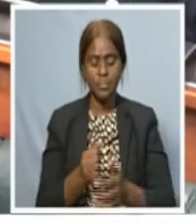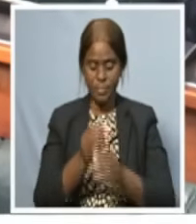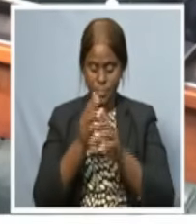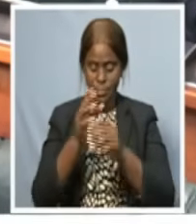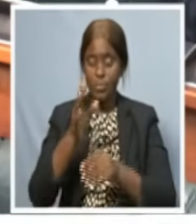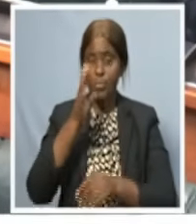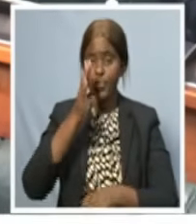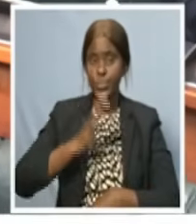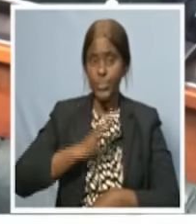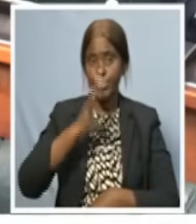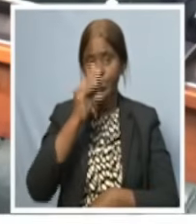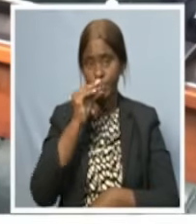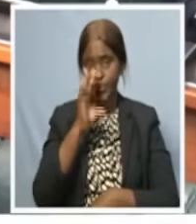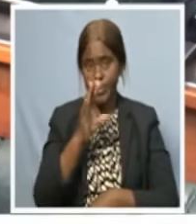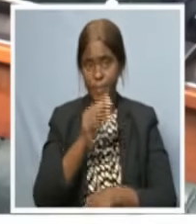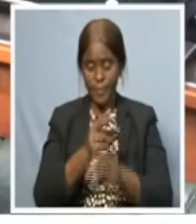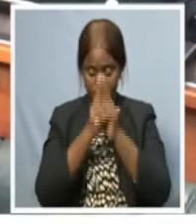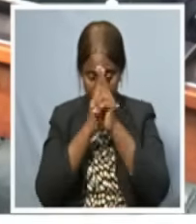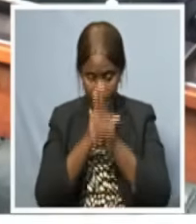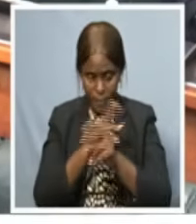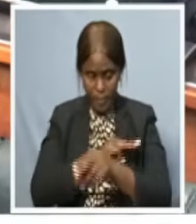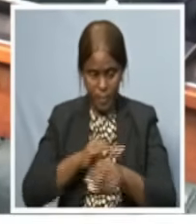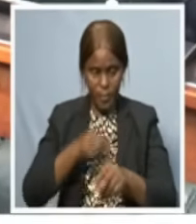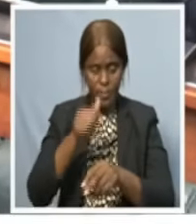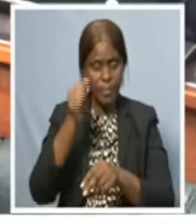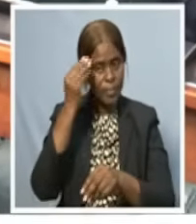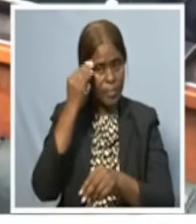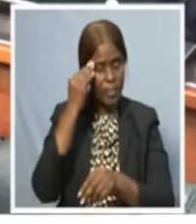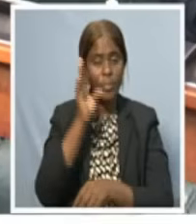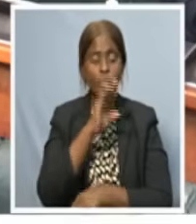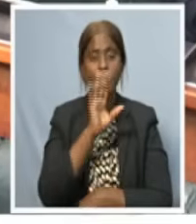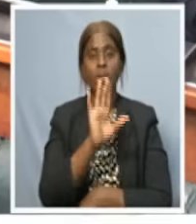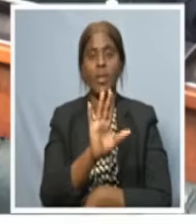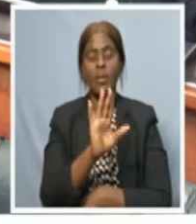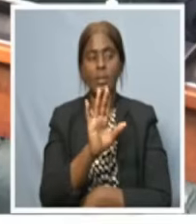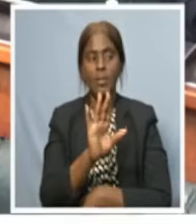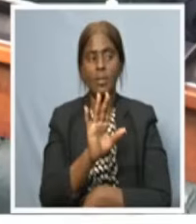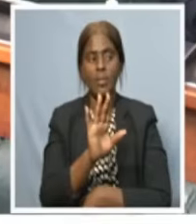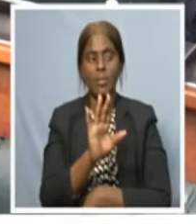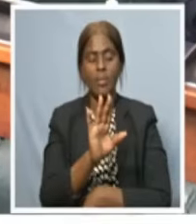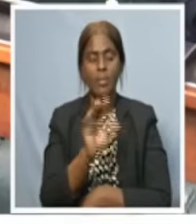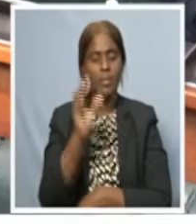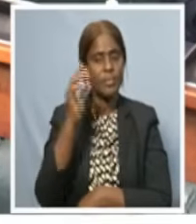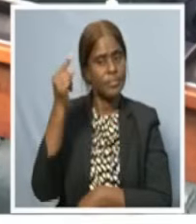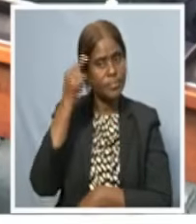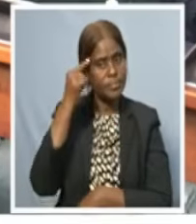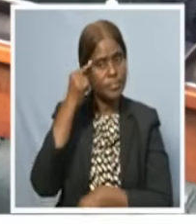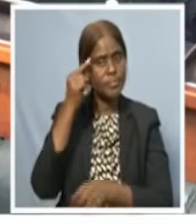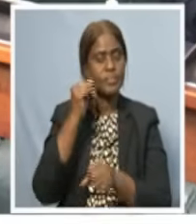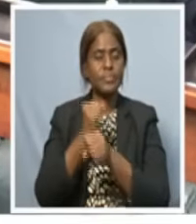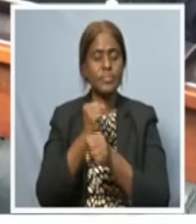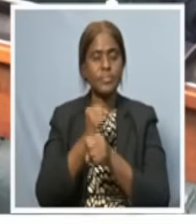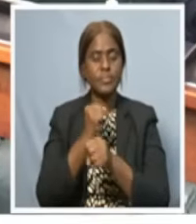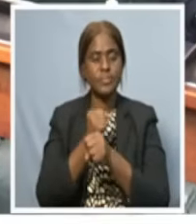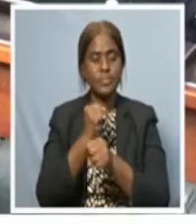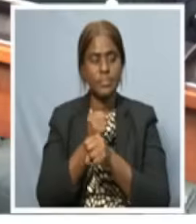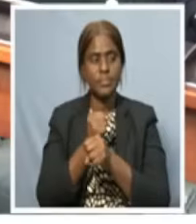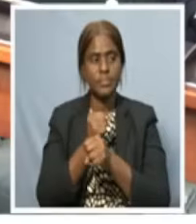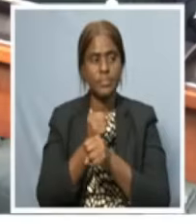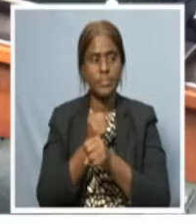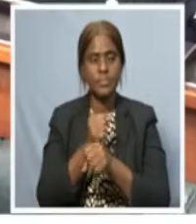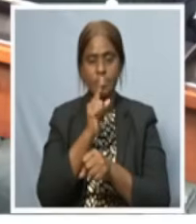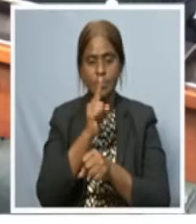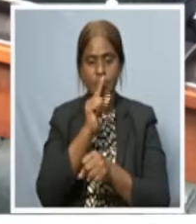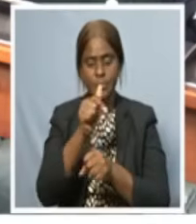Madam Speaker, the Honorable Member may wish to know that the civil servants